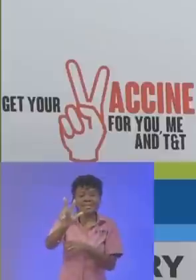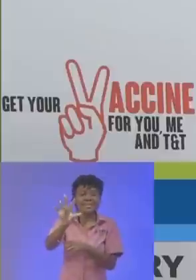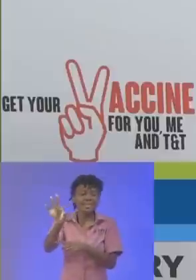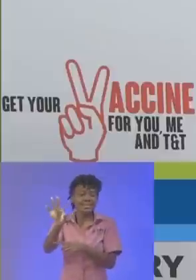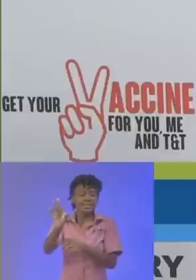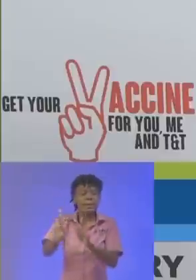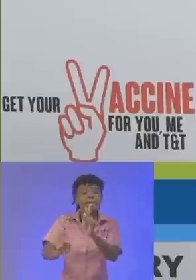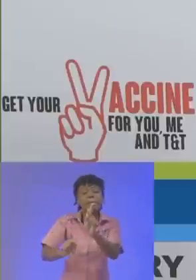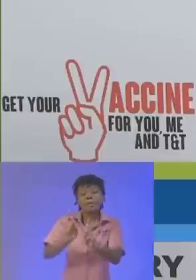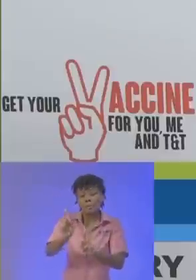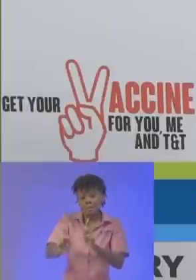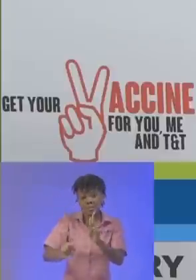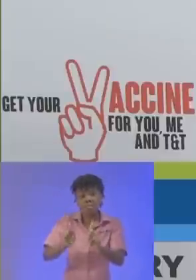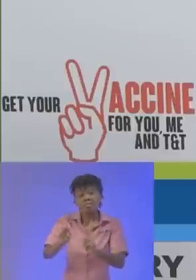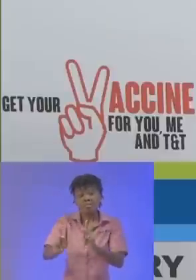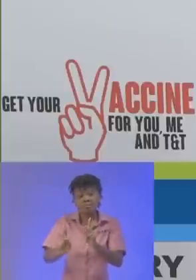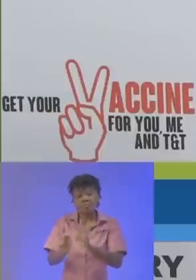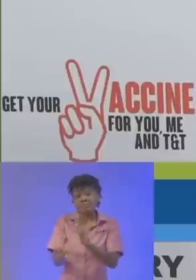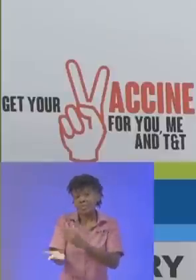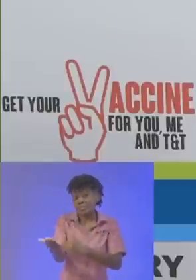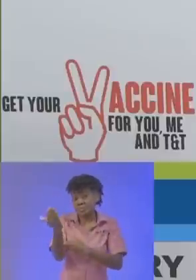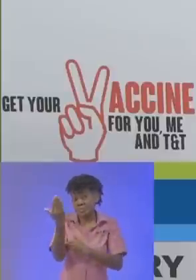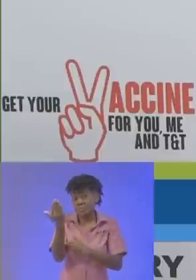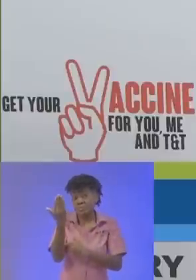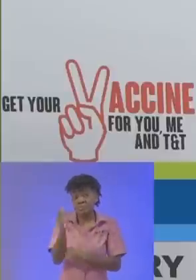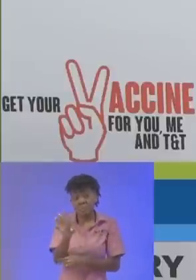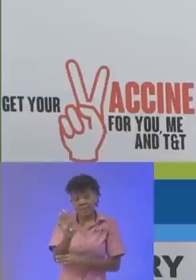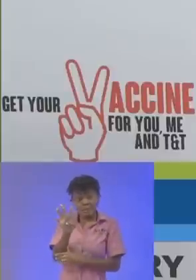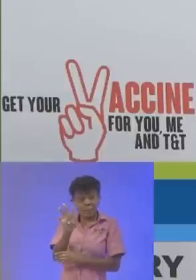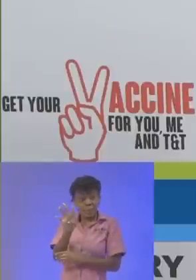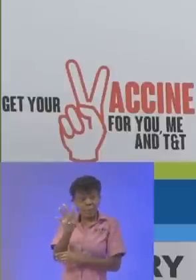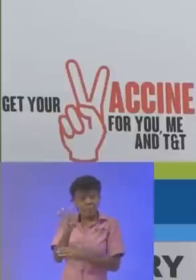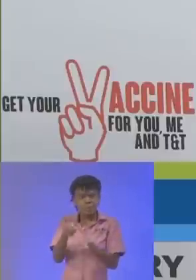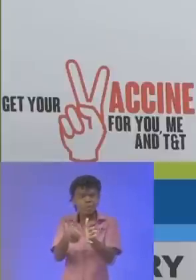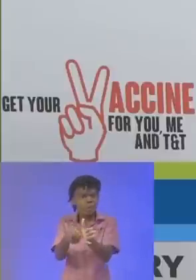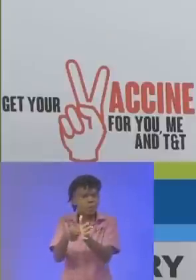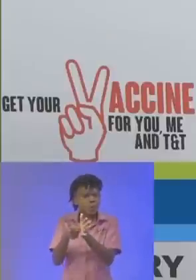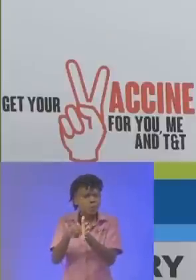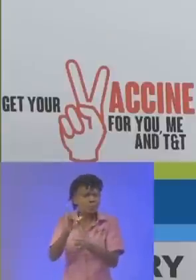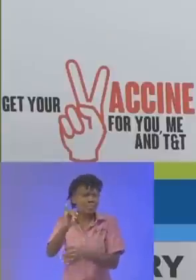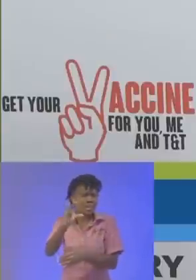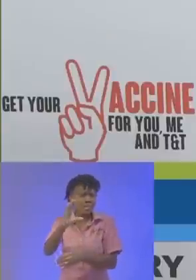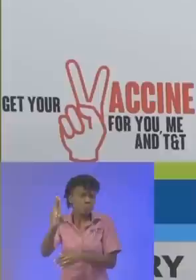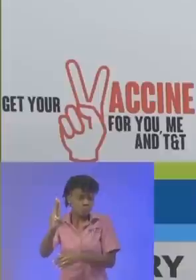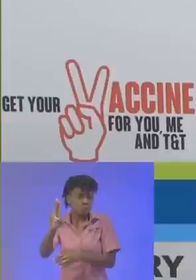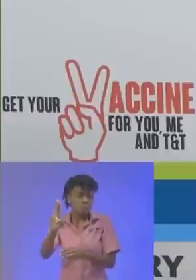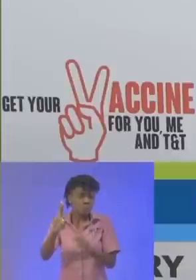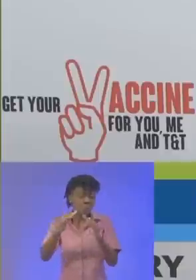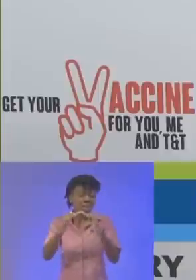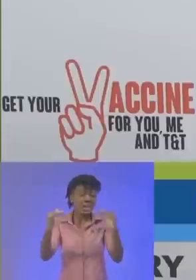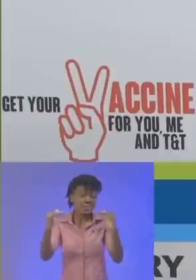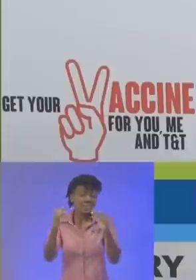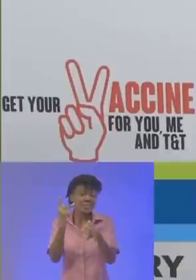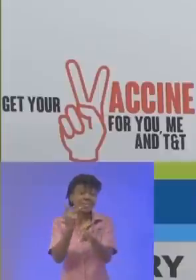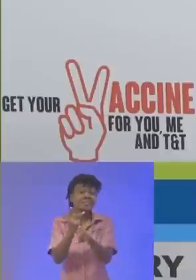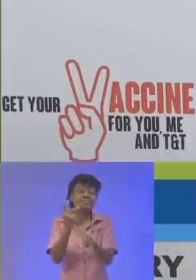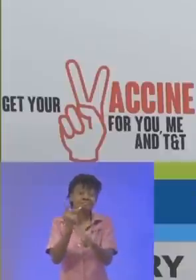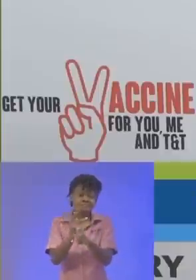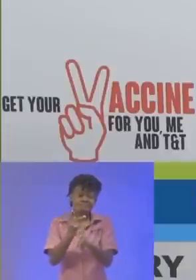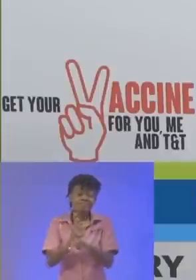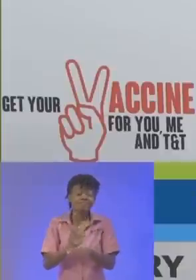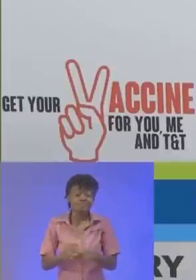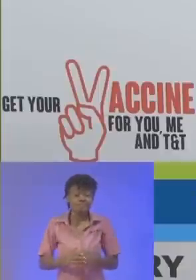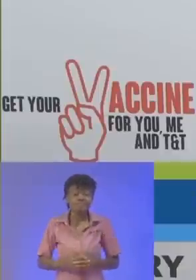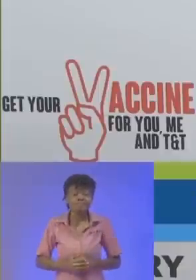morning, of which 4 are at ICU level. Ladies and gentlemen, we noticed